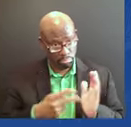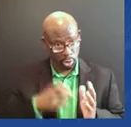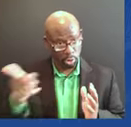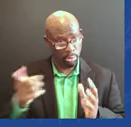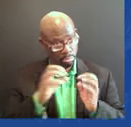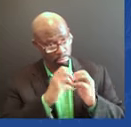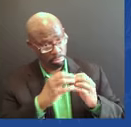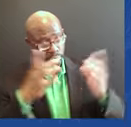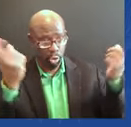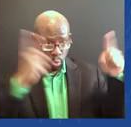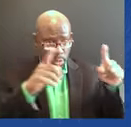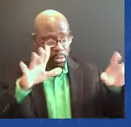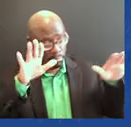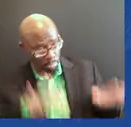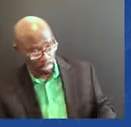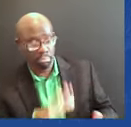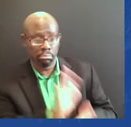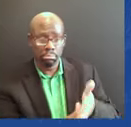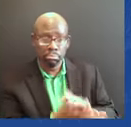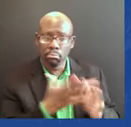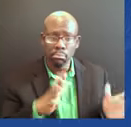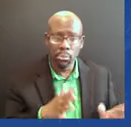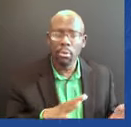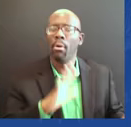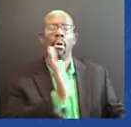this is just personal.